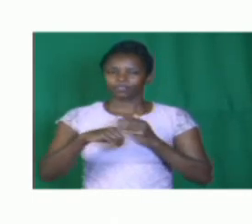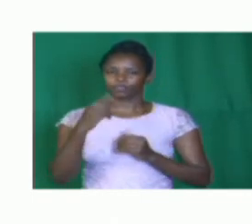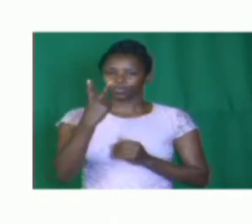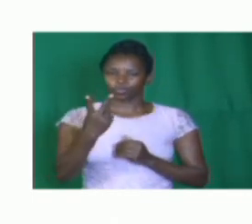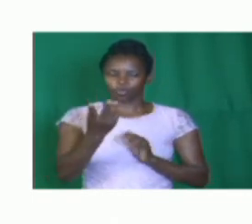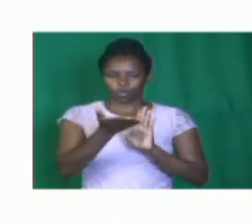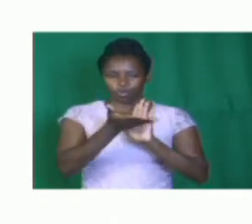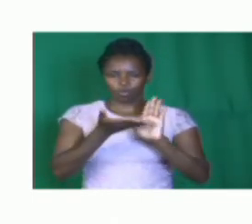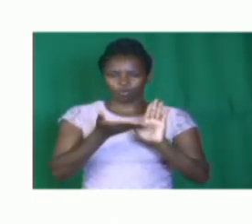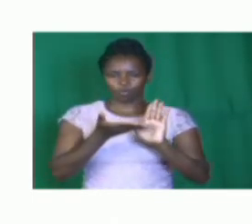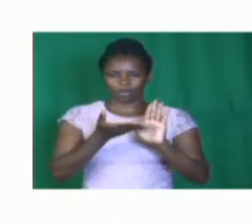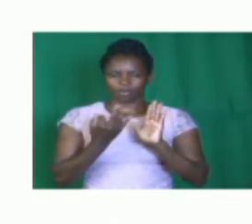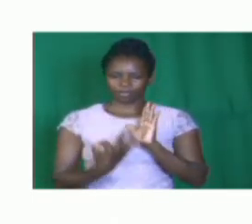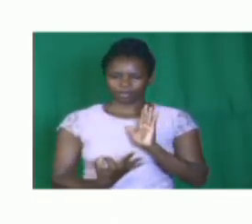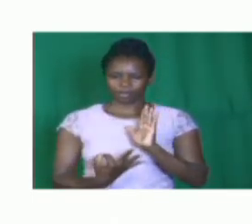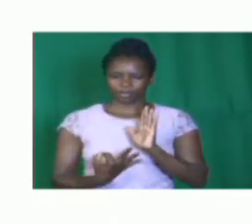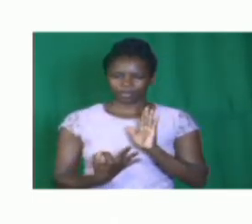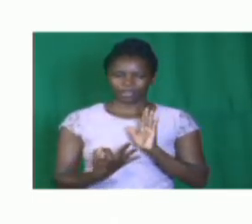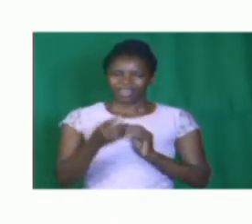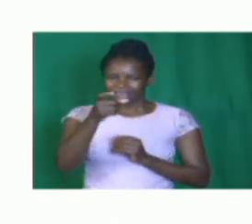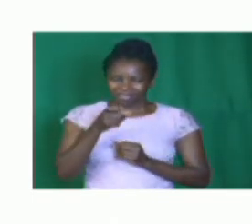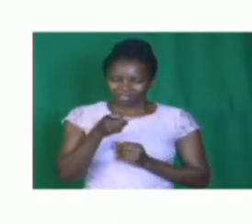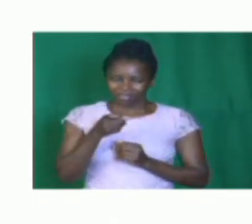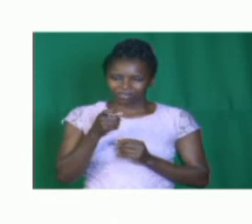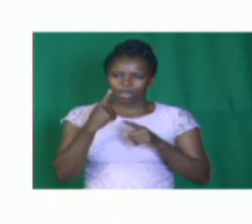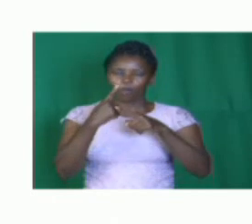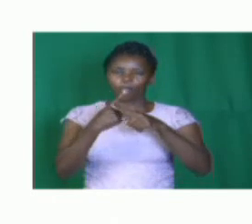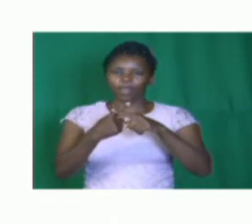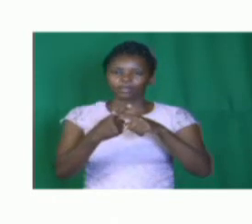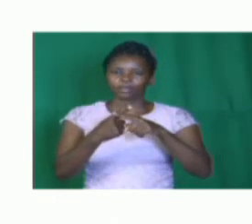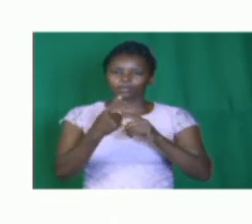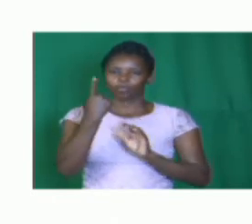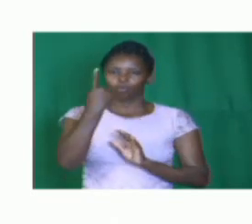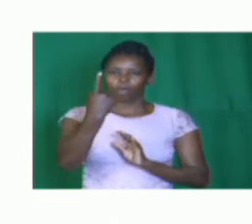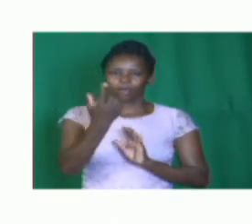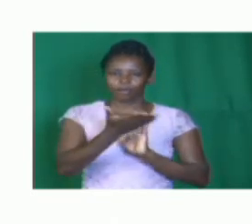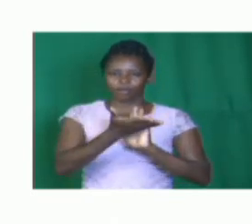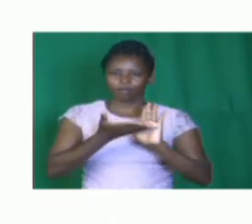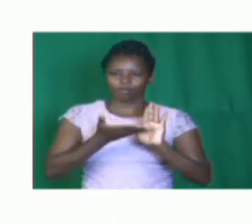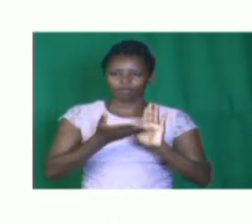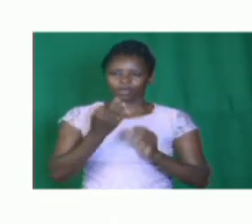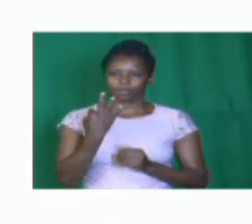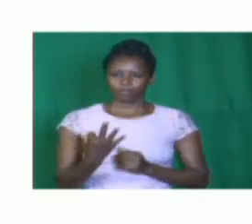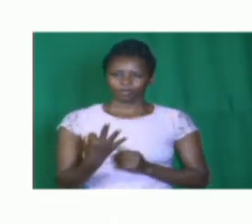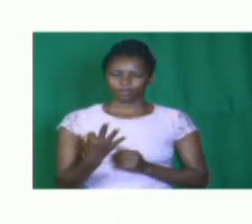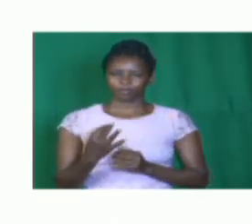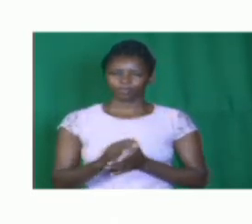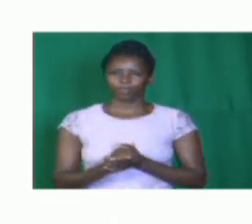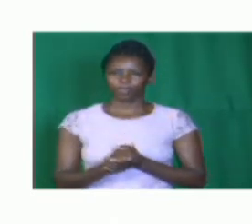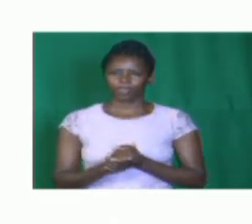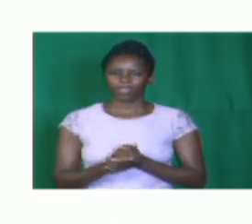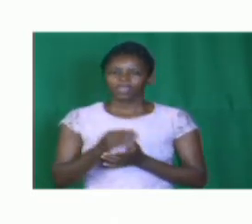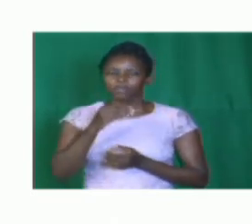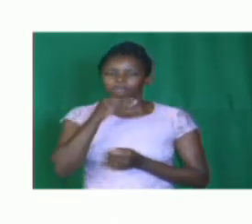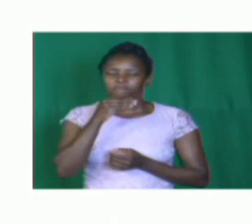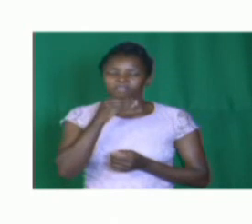2 over 3x plus 1 over 3. And